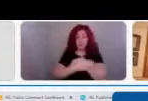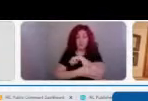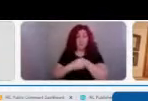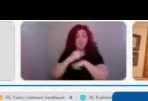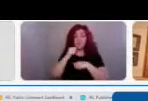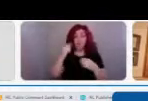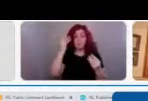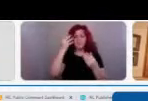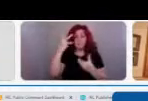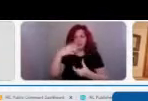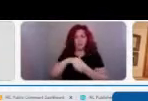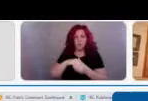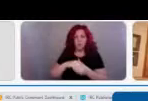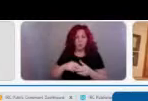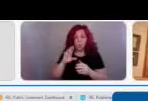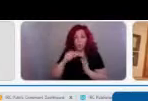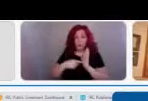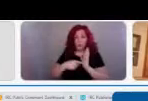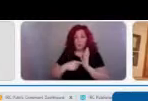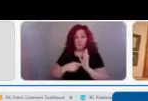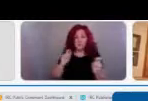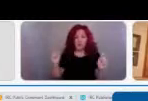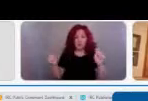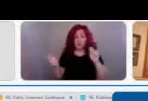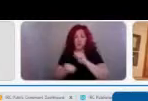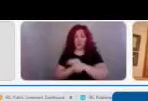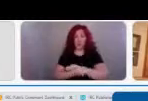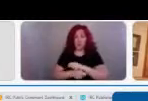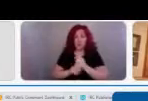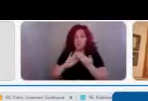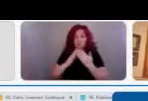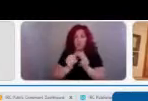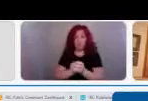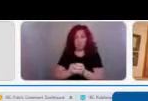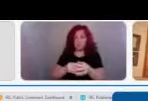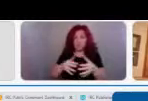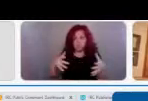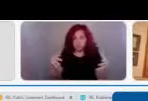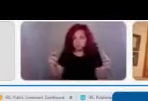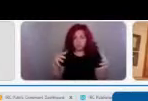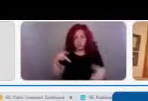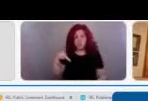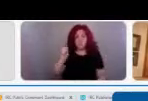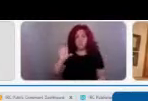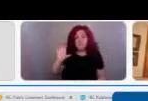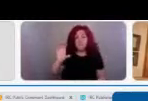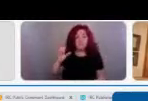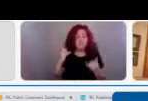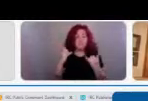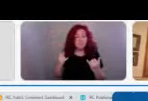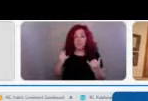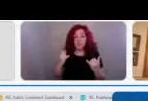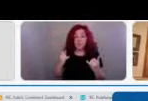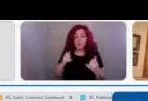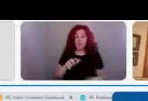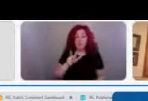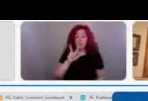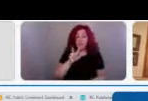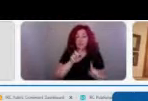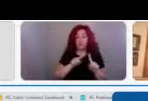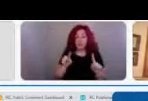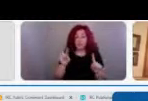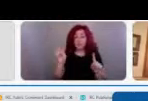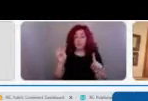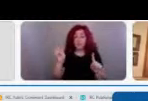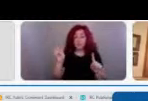or represent the changing landscape of the growing communities of color the current iteration has gone from three to two toss-up